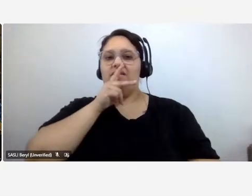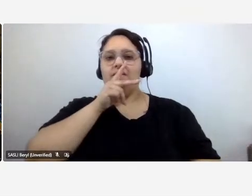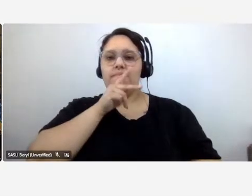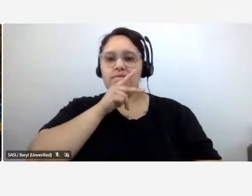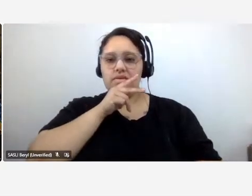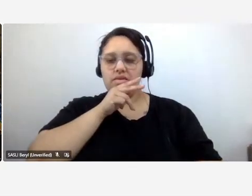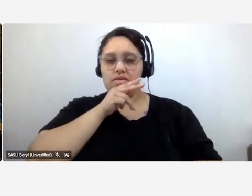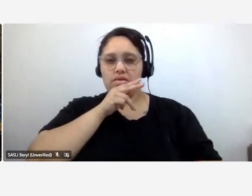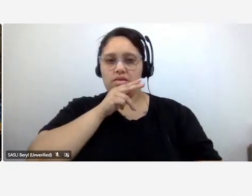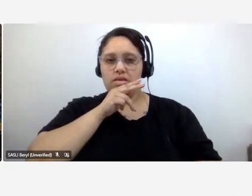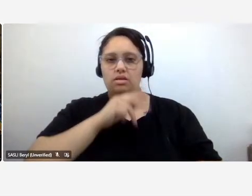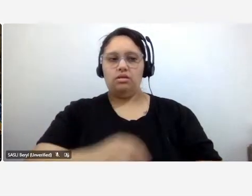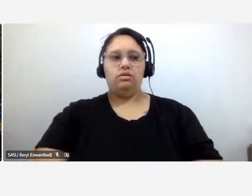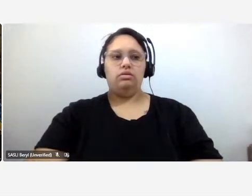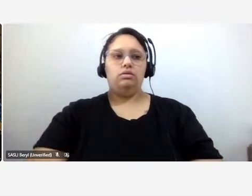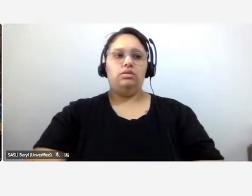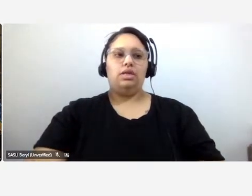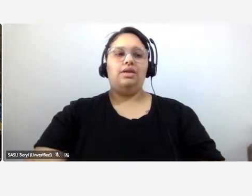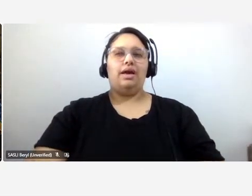you know. So